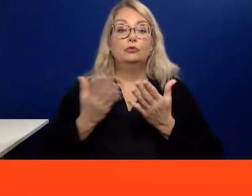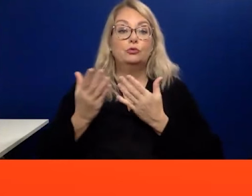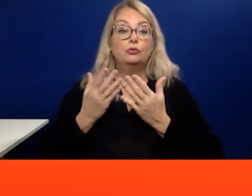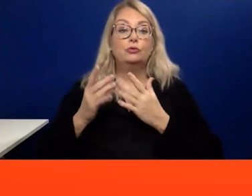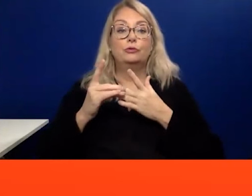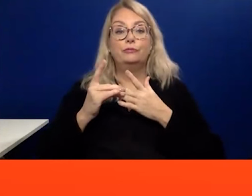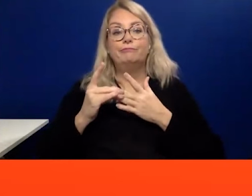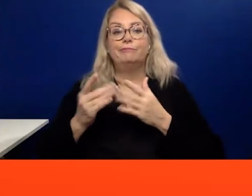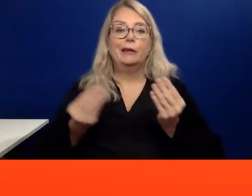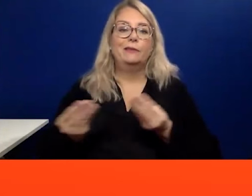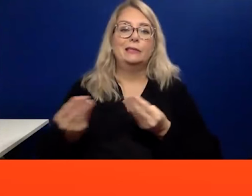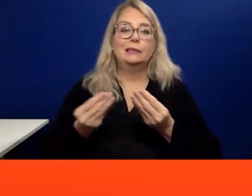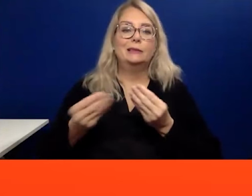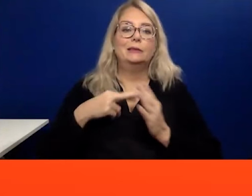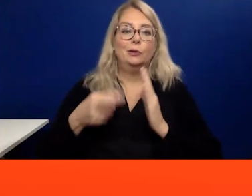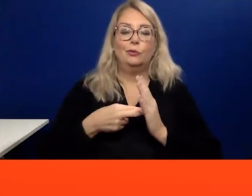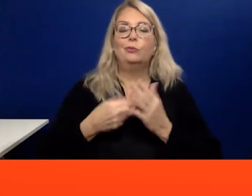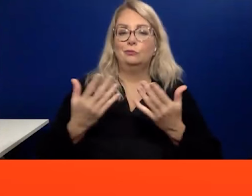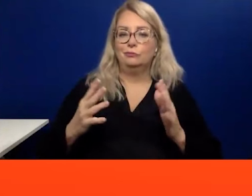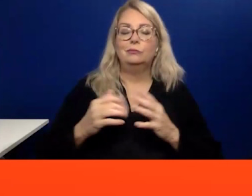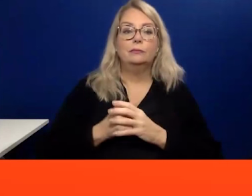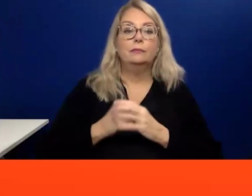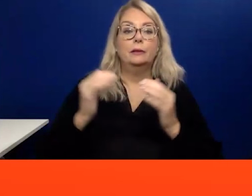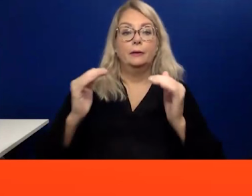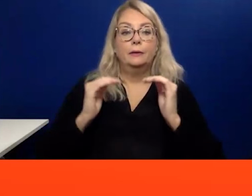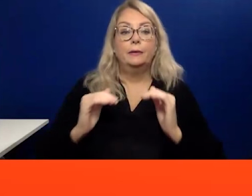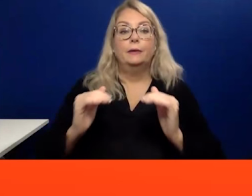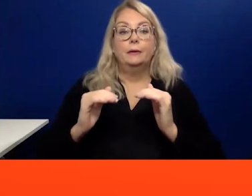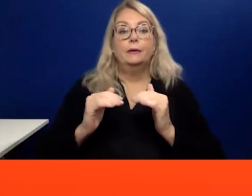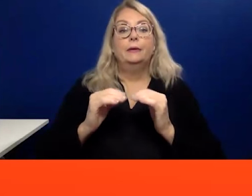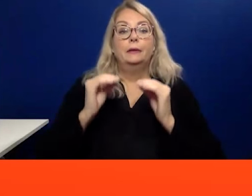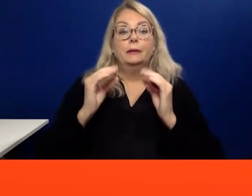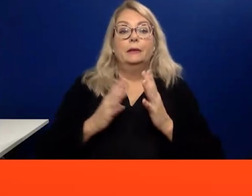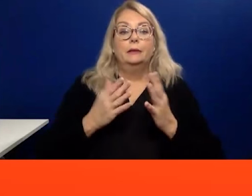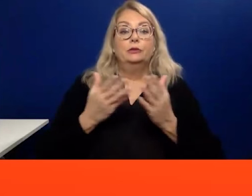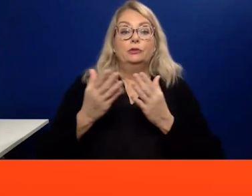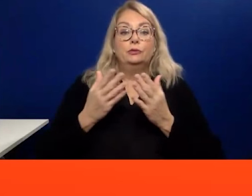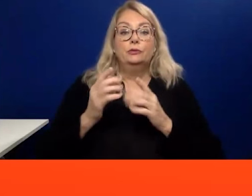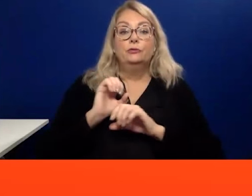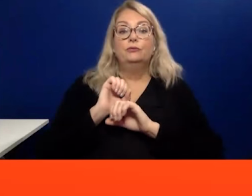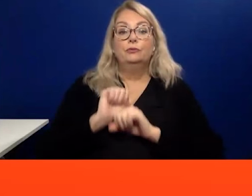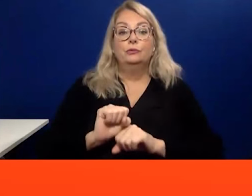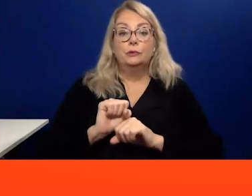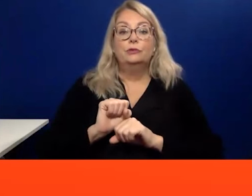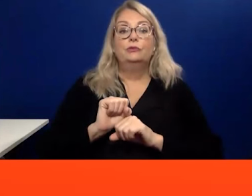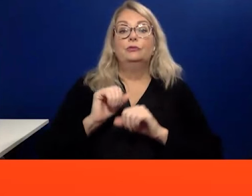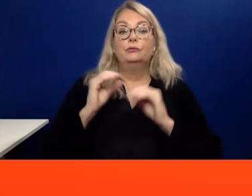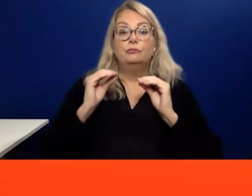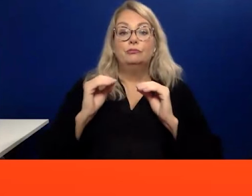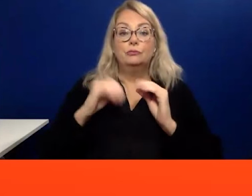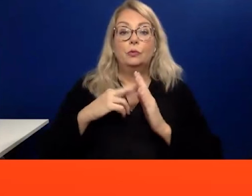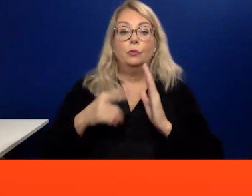to intentional construction and maintenance of the learner experience is a critical component of quality CBE program. Academic life